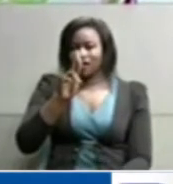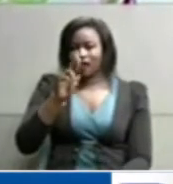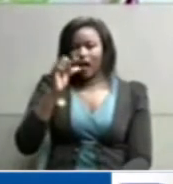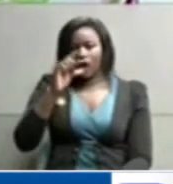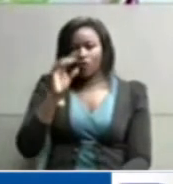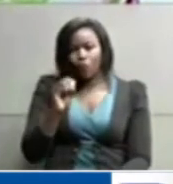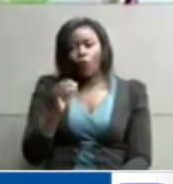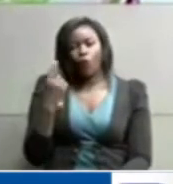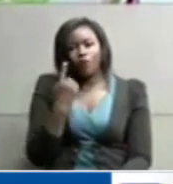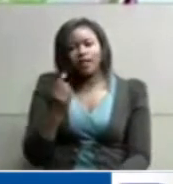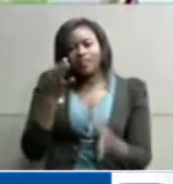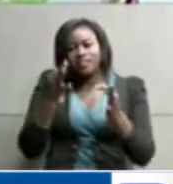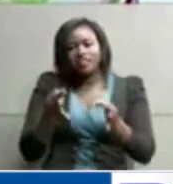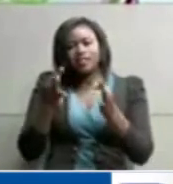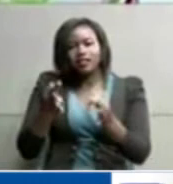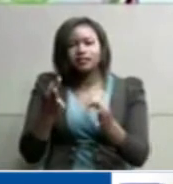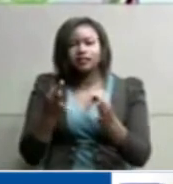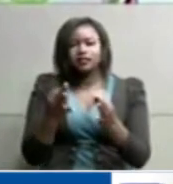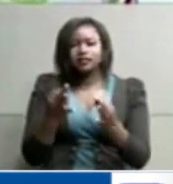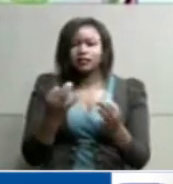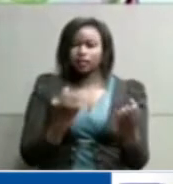I bet say migugu.